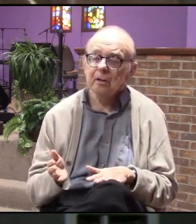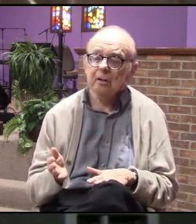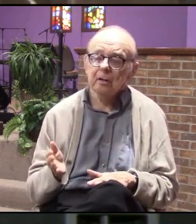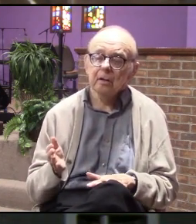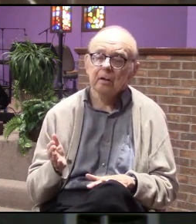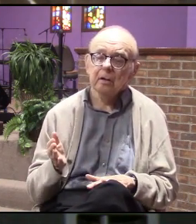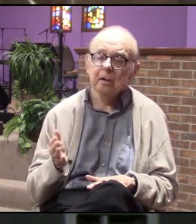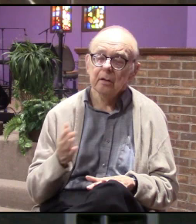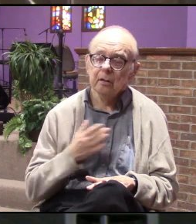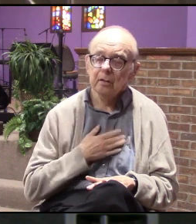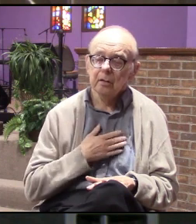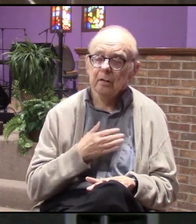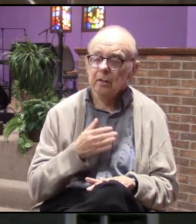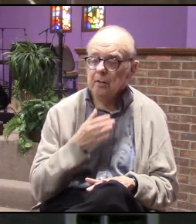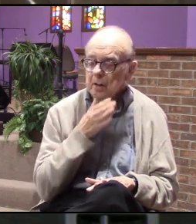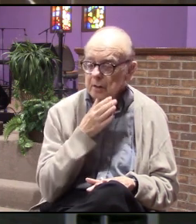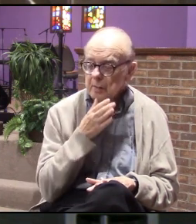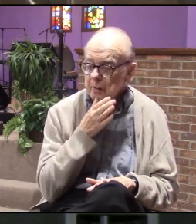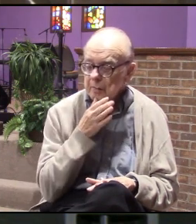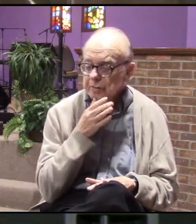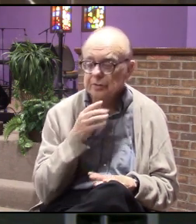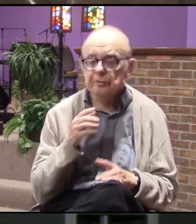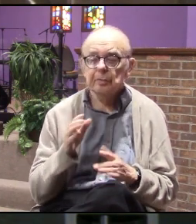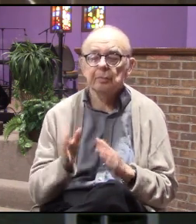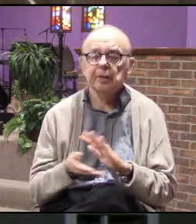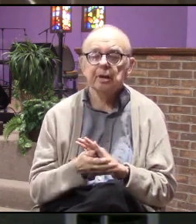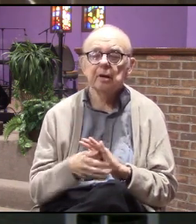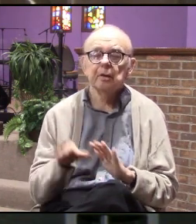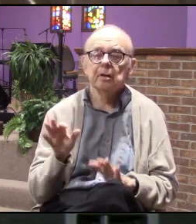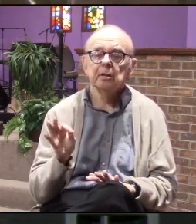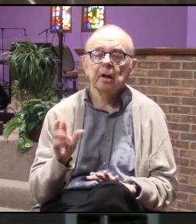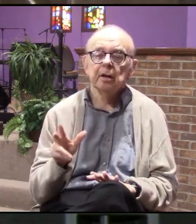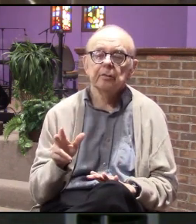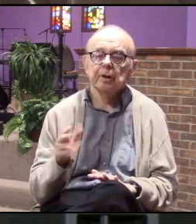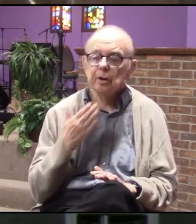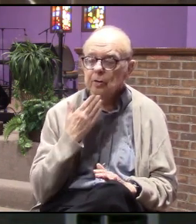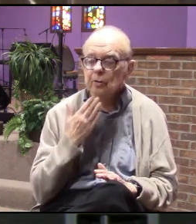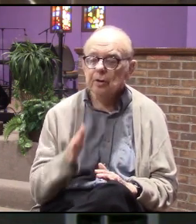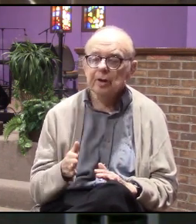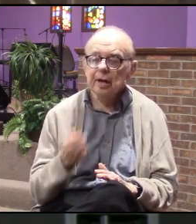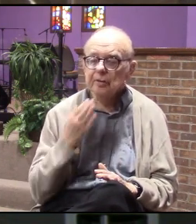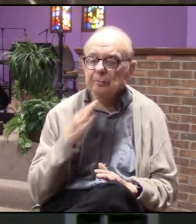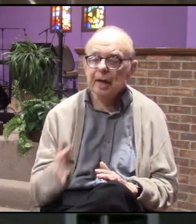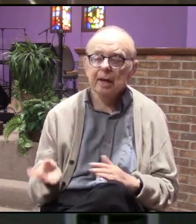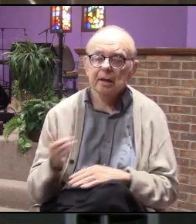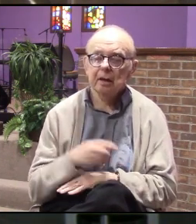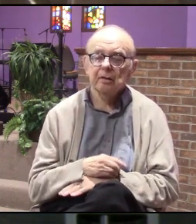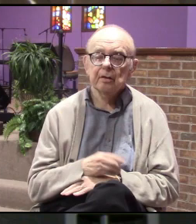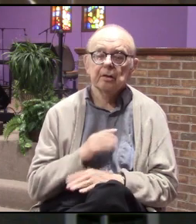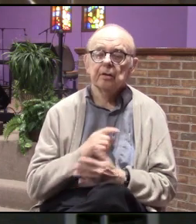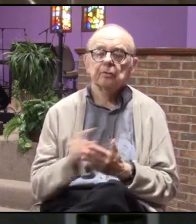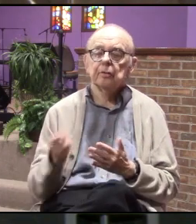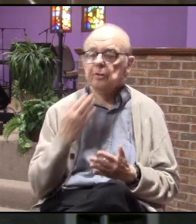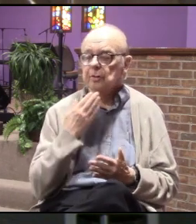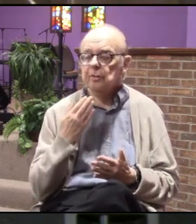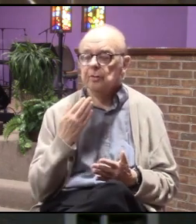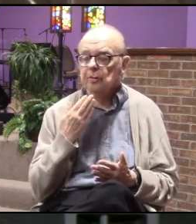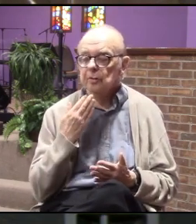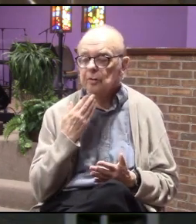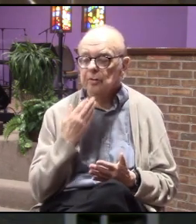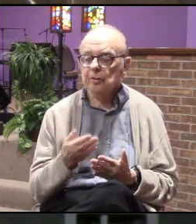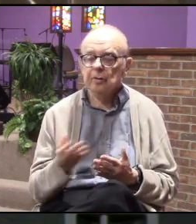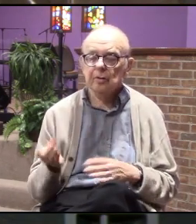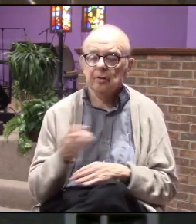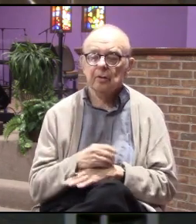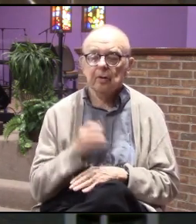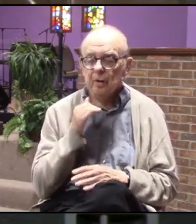My mom is just turned 93. Good days and bad days. This week was a good day. My sister